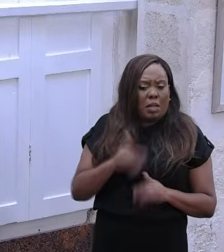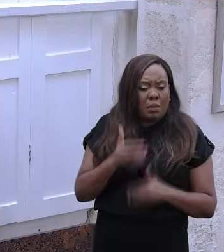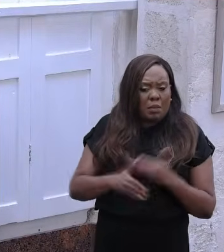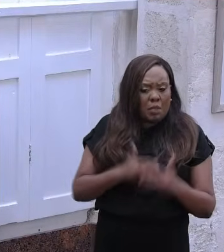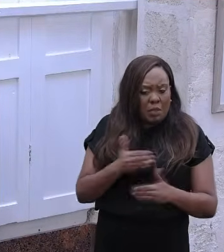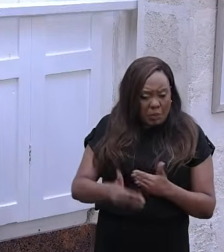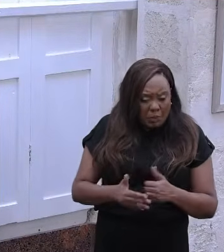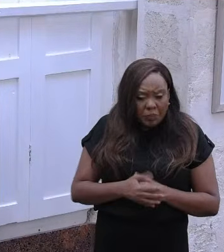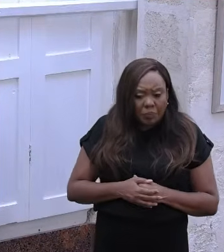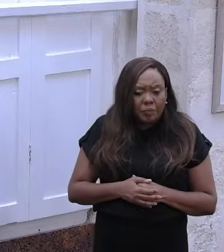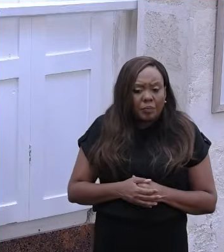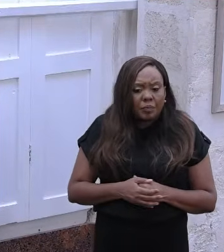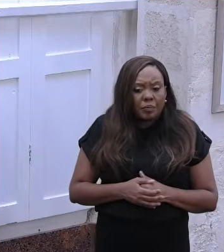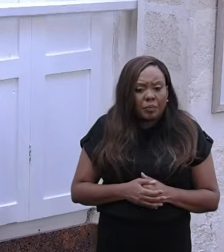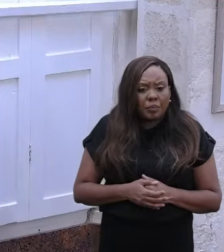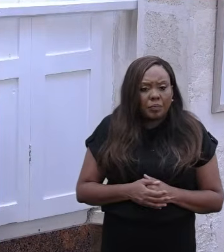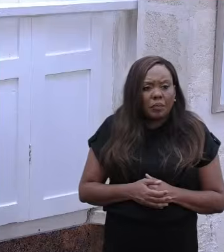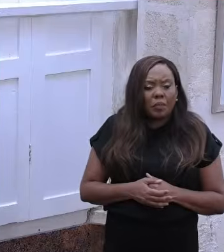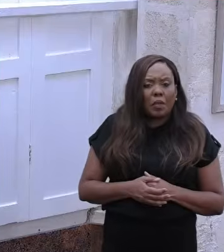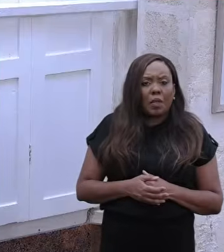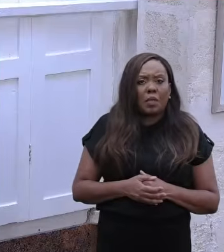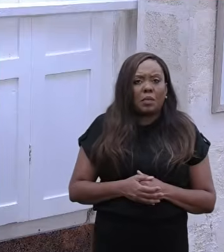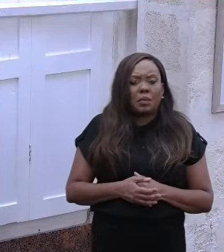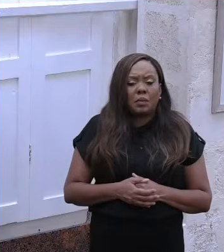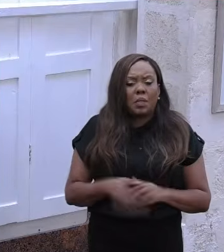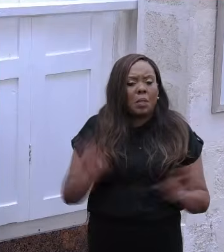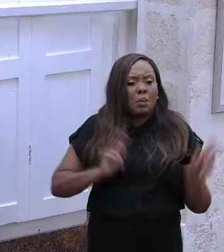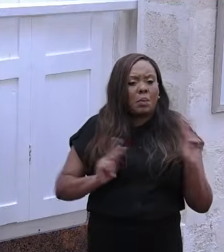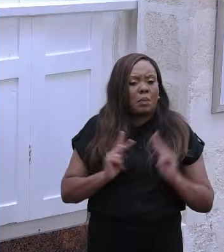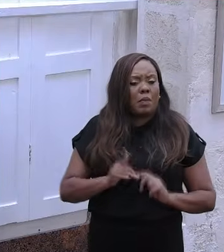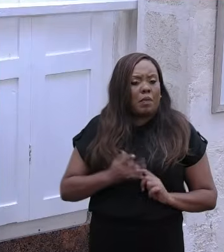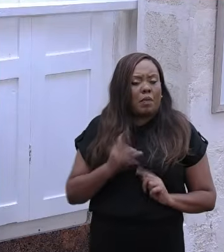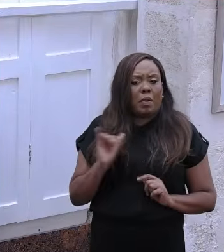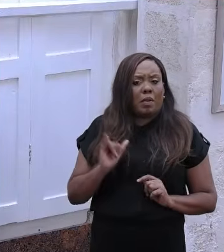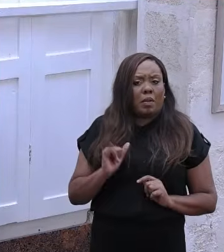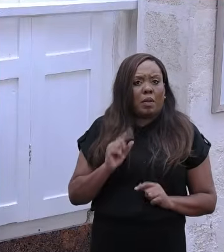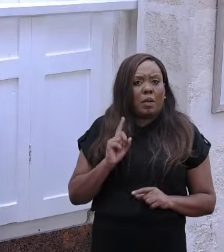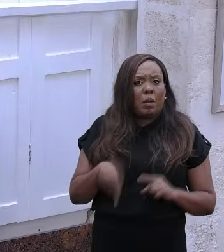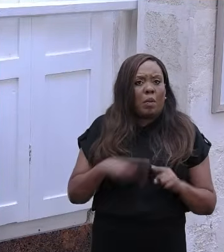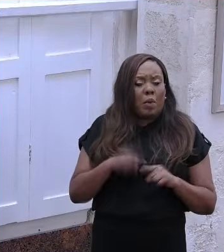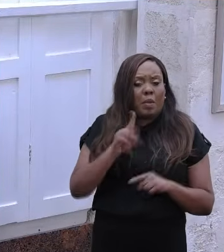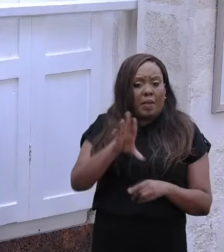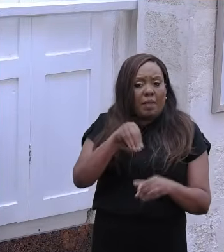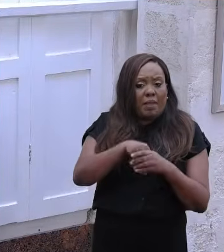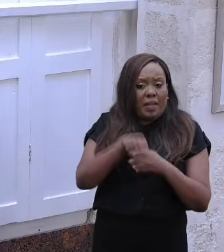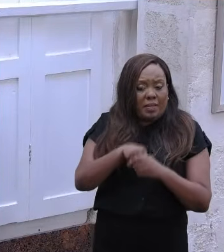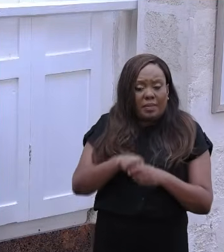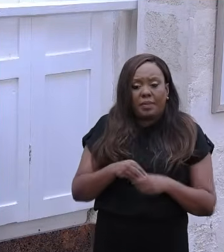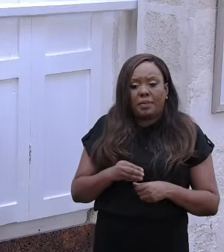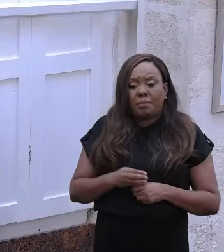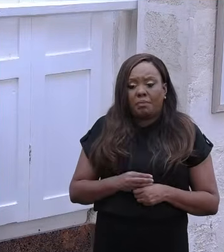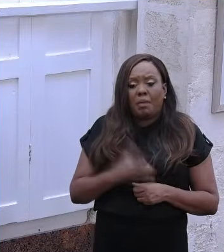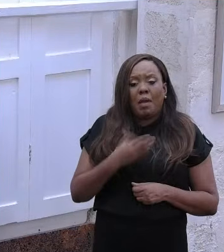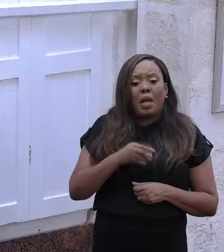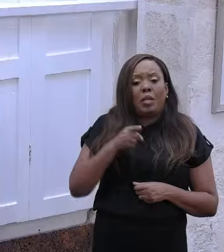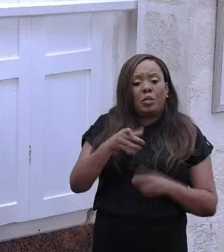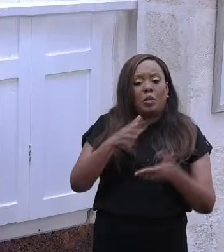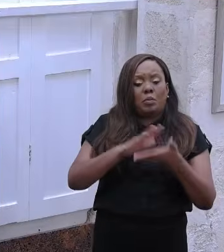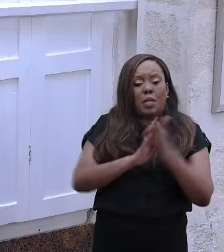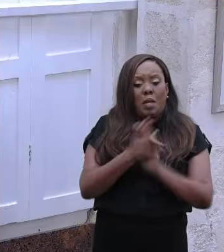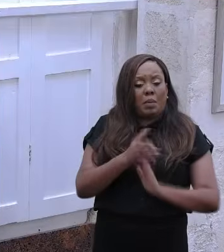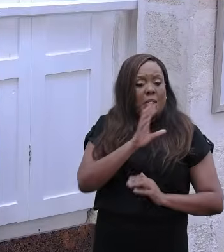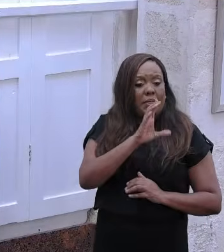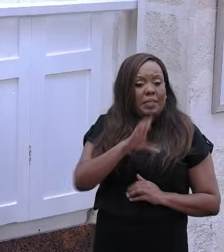automaticity that when you get a citizenship by investment designation